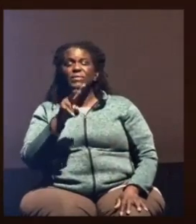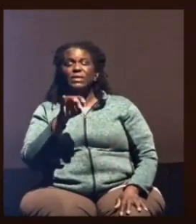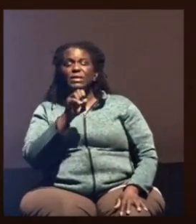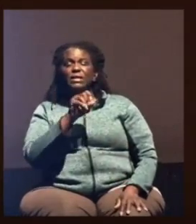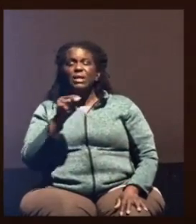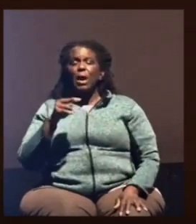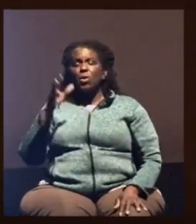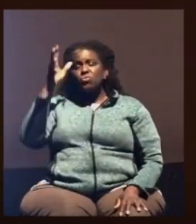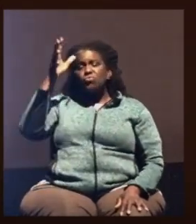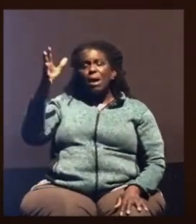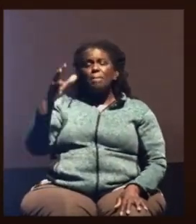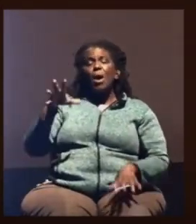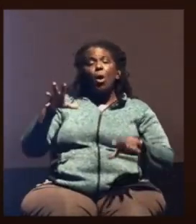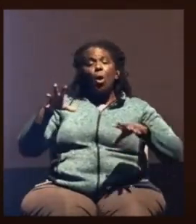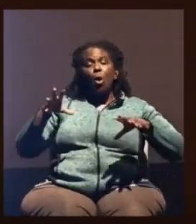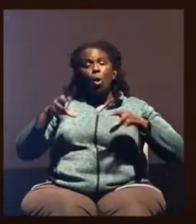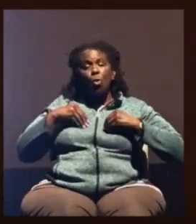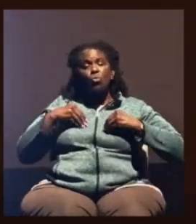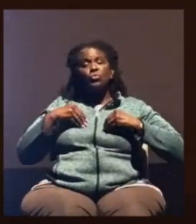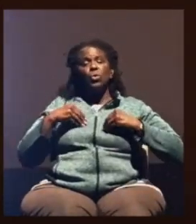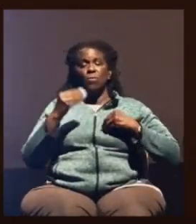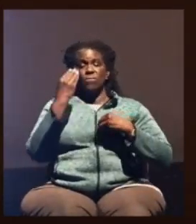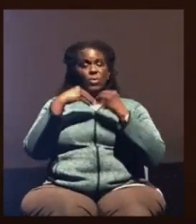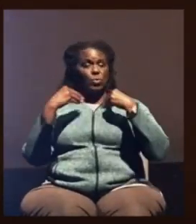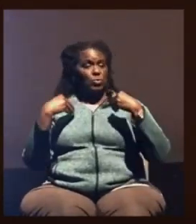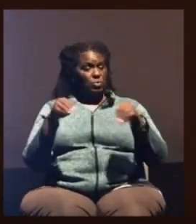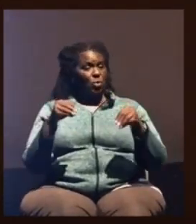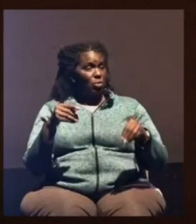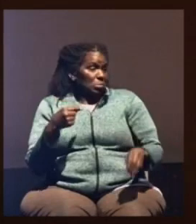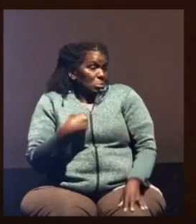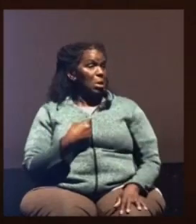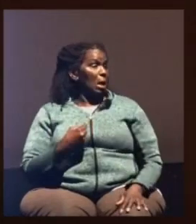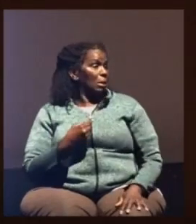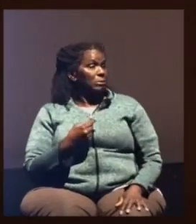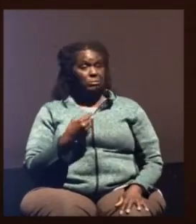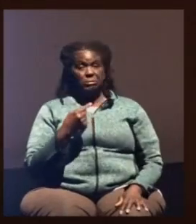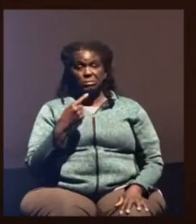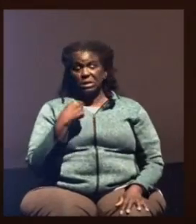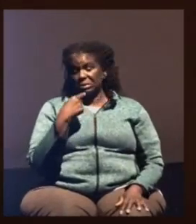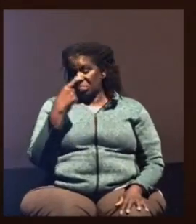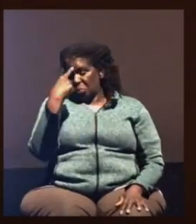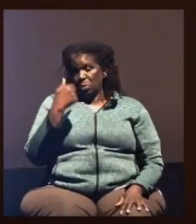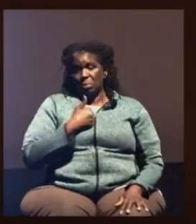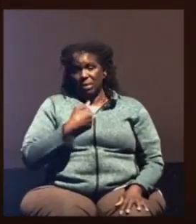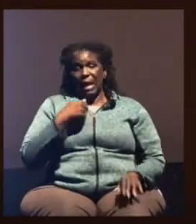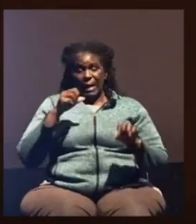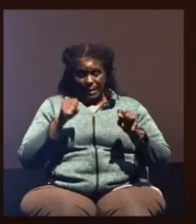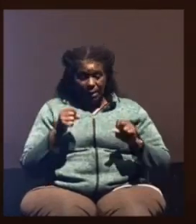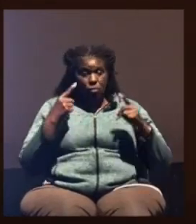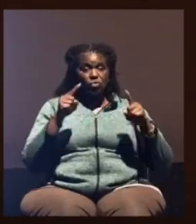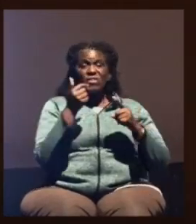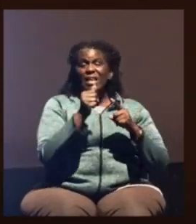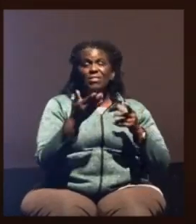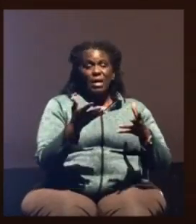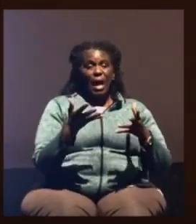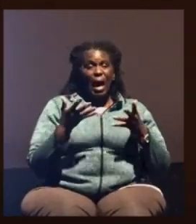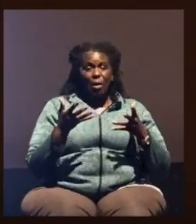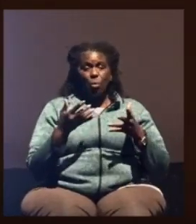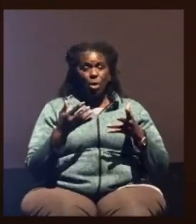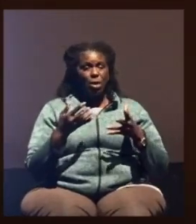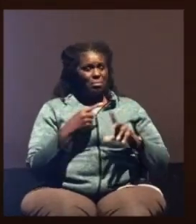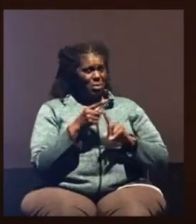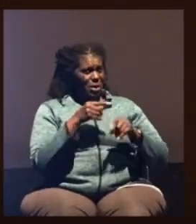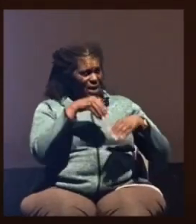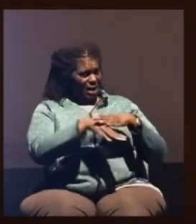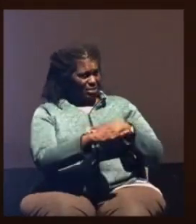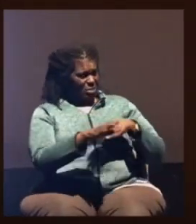So I just take it for granted that you can achieve anything you want to achieve. But when I got into corporate America and I started doing my